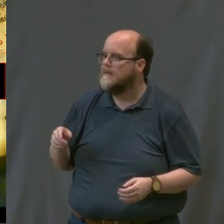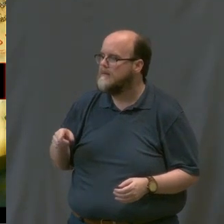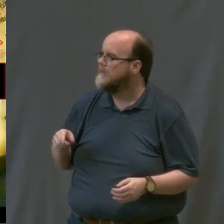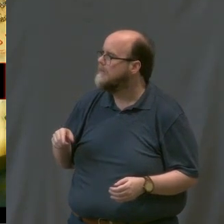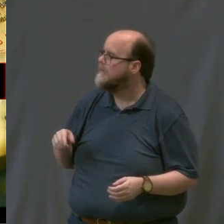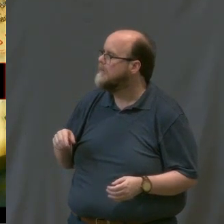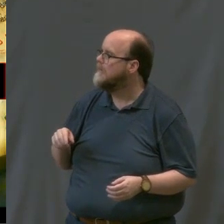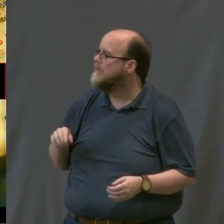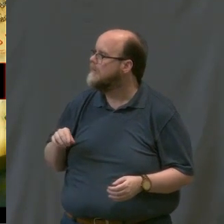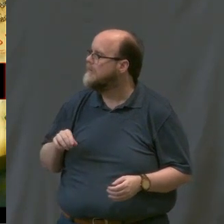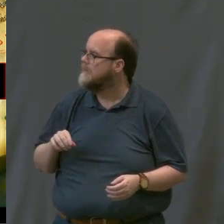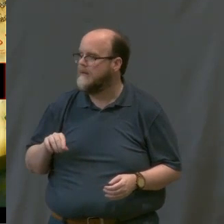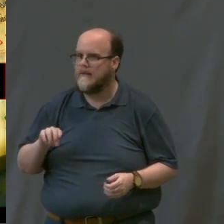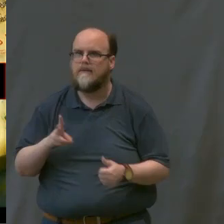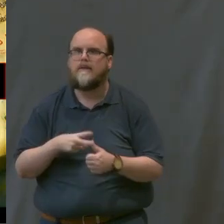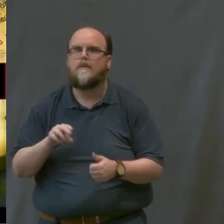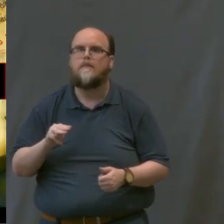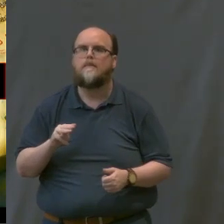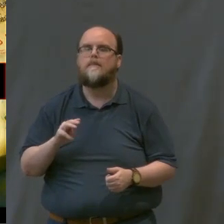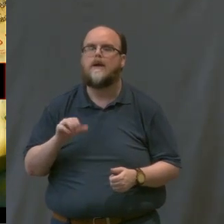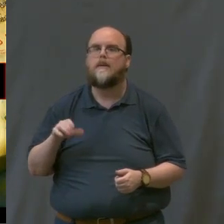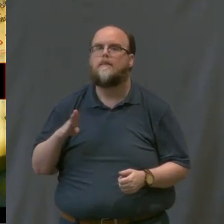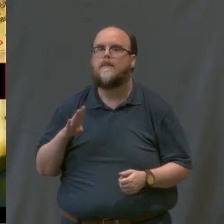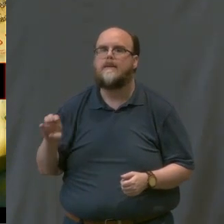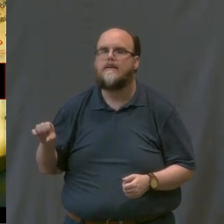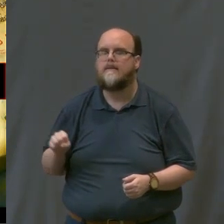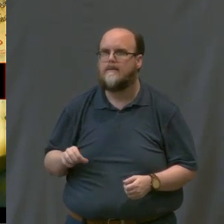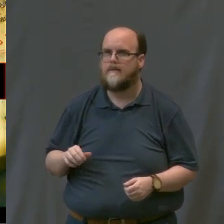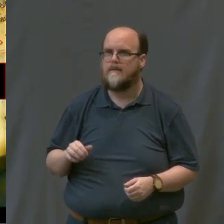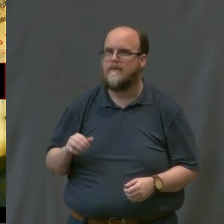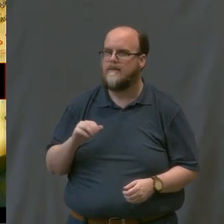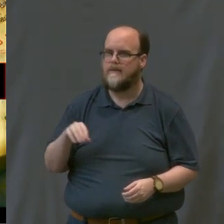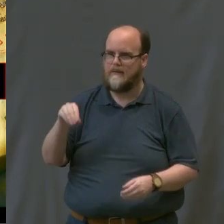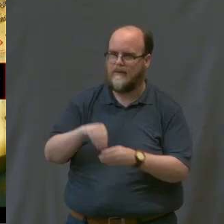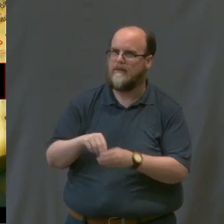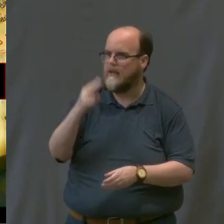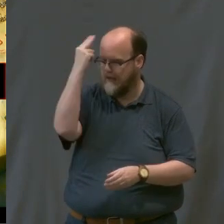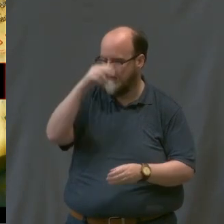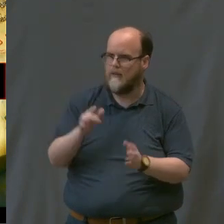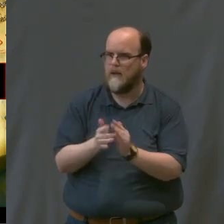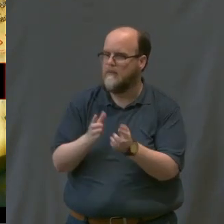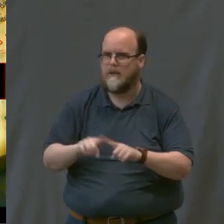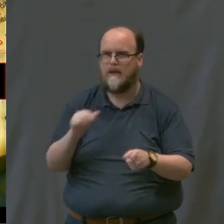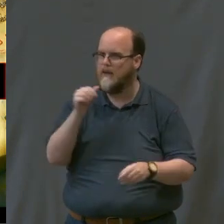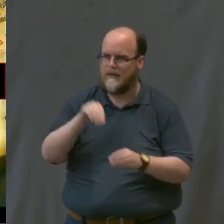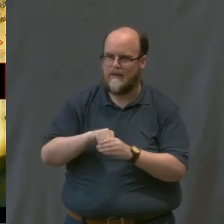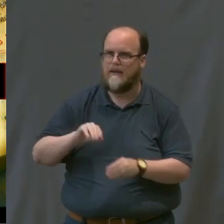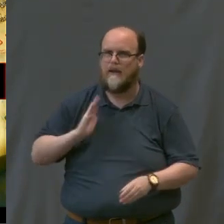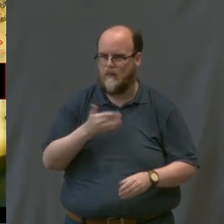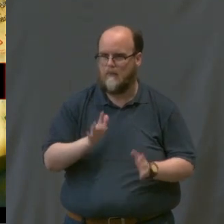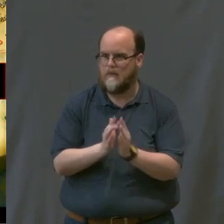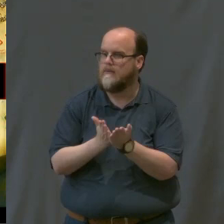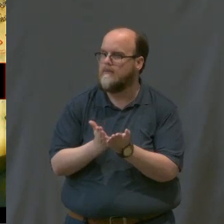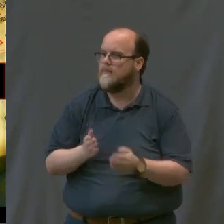Yeah, it didn't make the Second Maccabees is in the, I believe it is in the Catholic Bible. It did not make the canon, the Bible